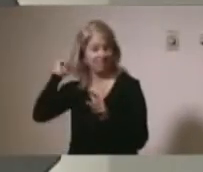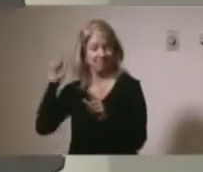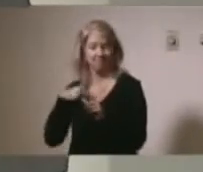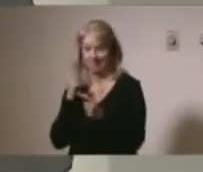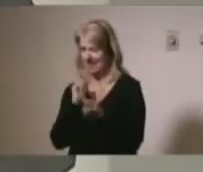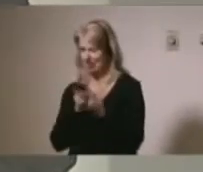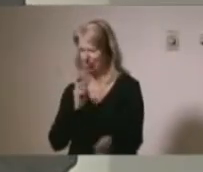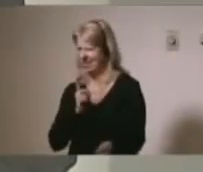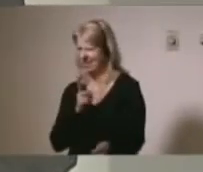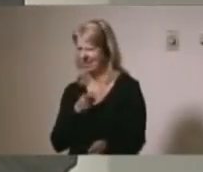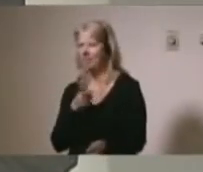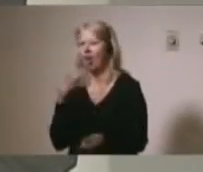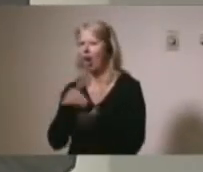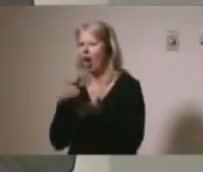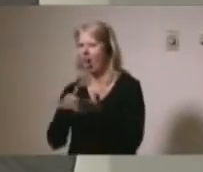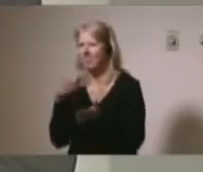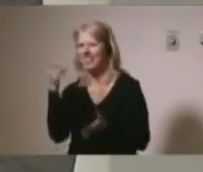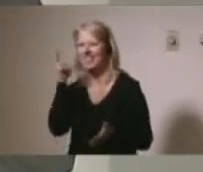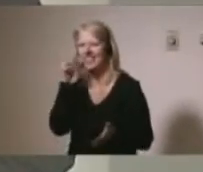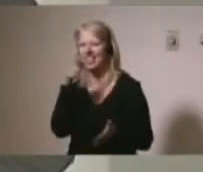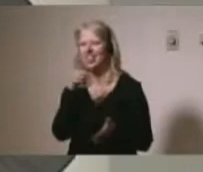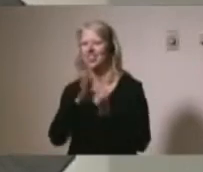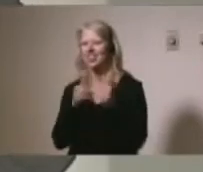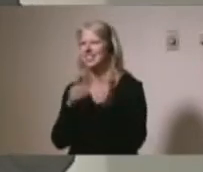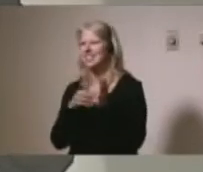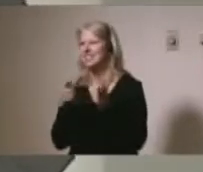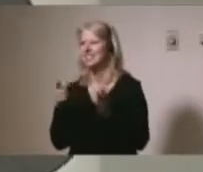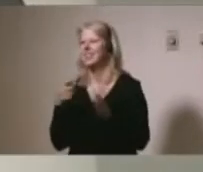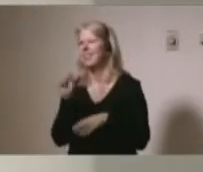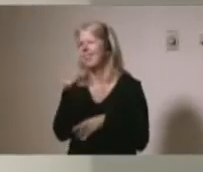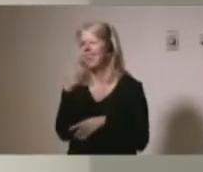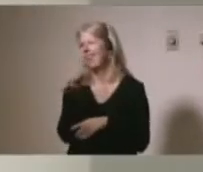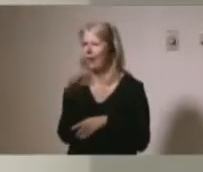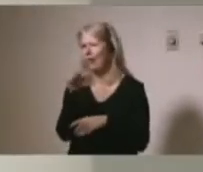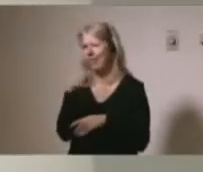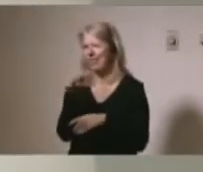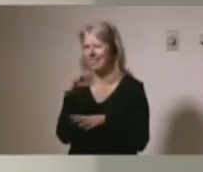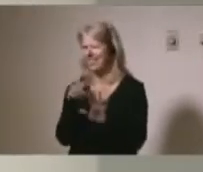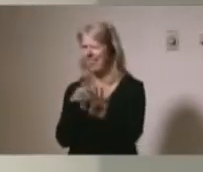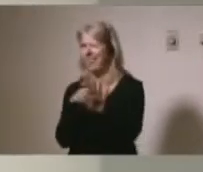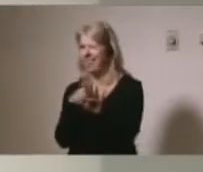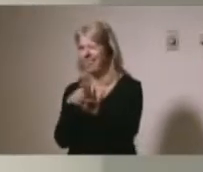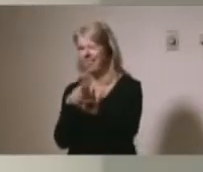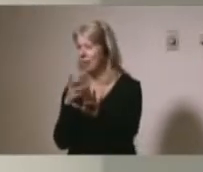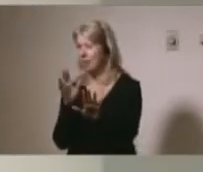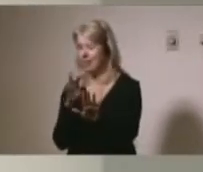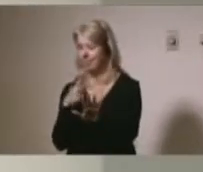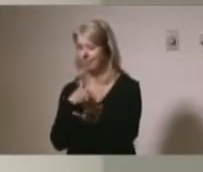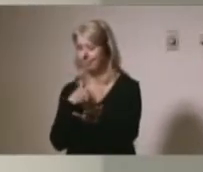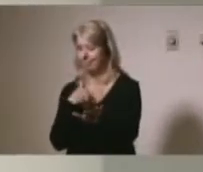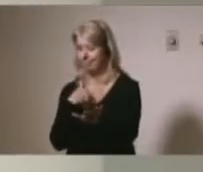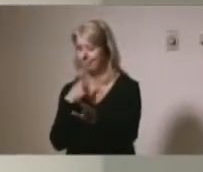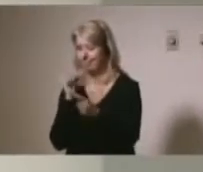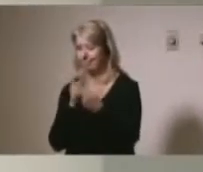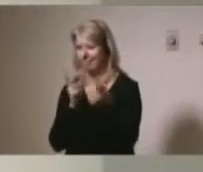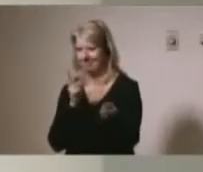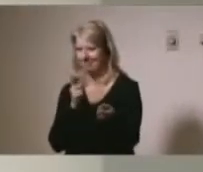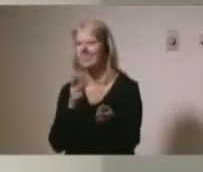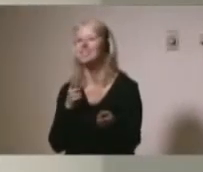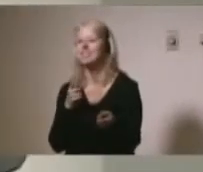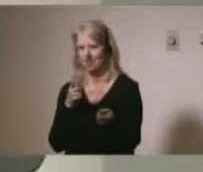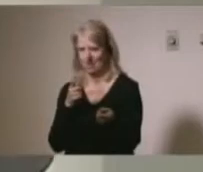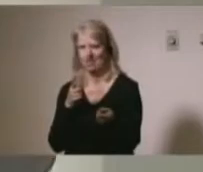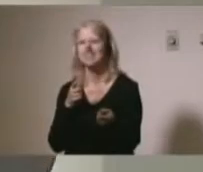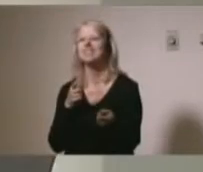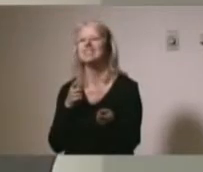New Zealand, yeah, nah, which is kind of yes but no. But I think, yes, this madam here, I'd like to give you a T-shirt